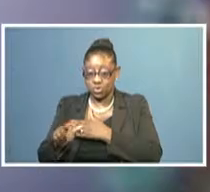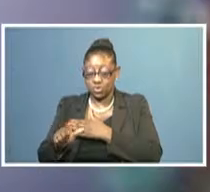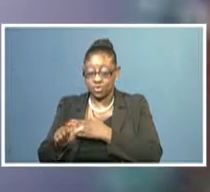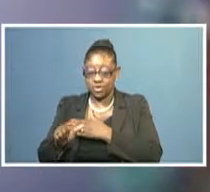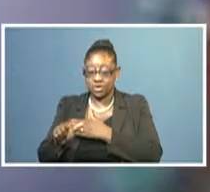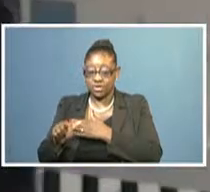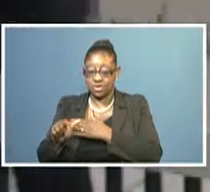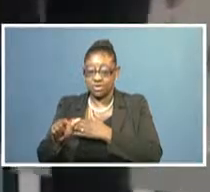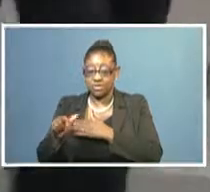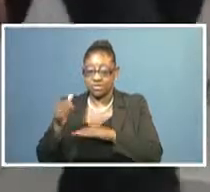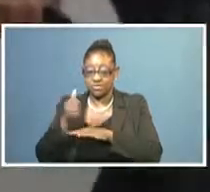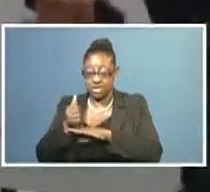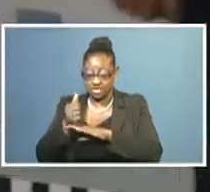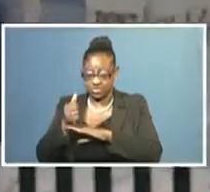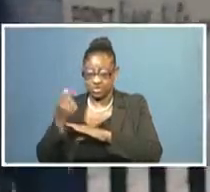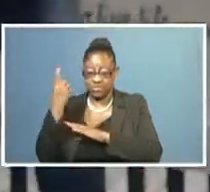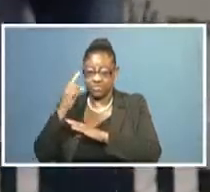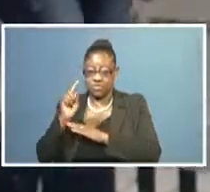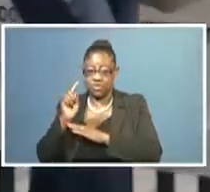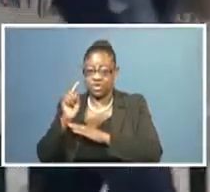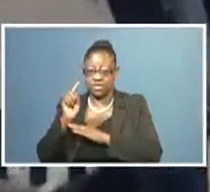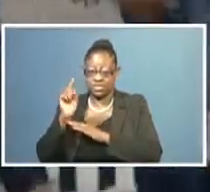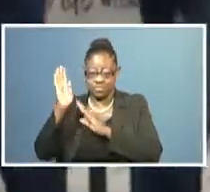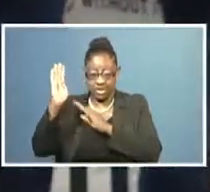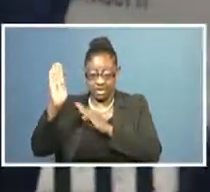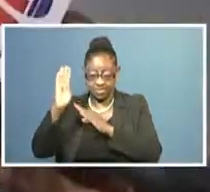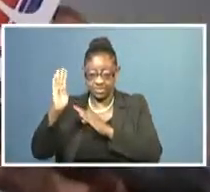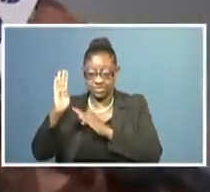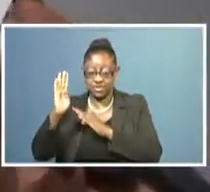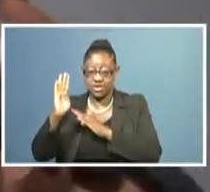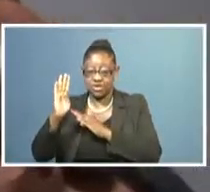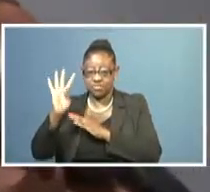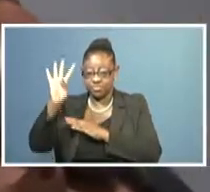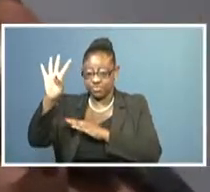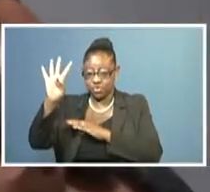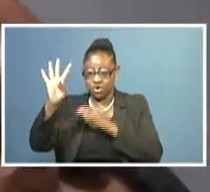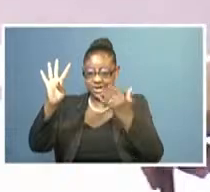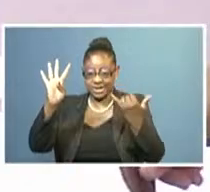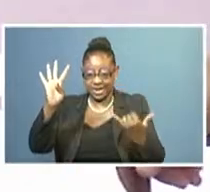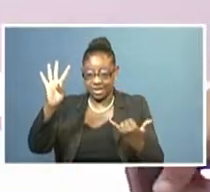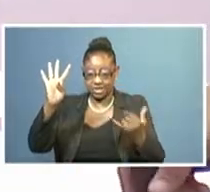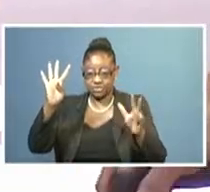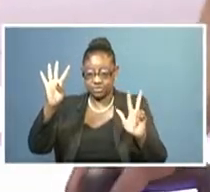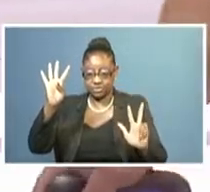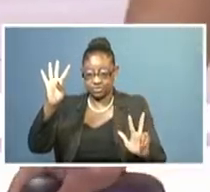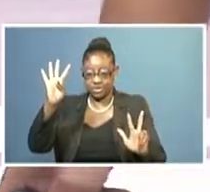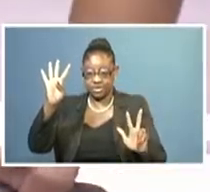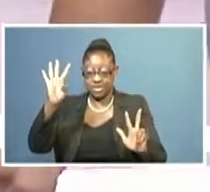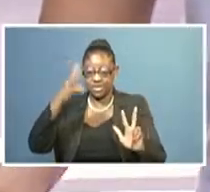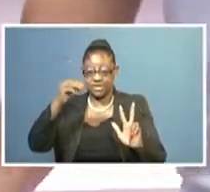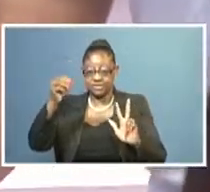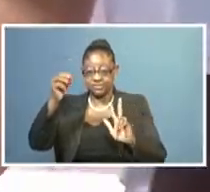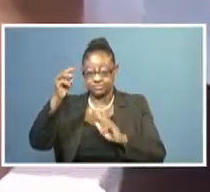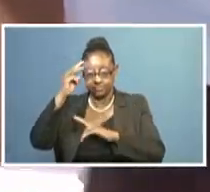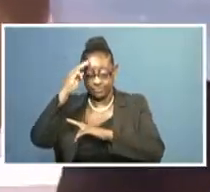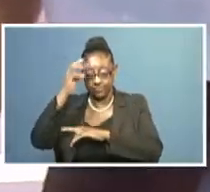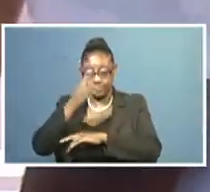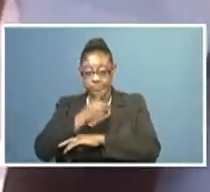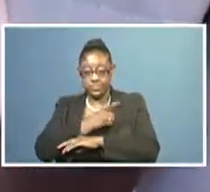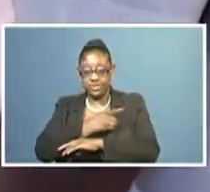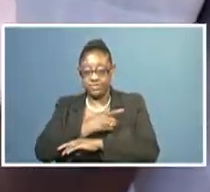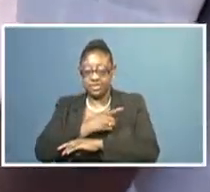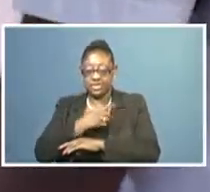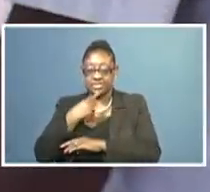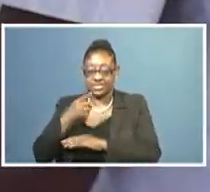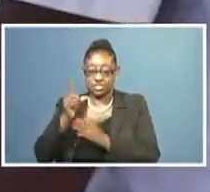advisory rating for the Bahamas from the peak level 4 to a 3. Minister of Health and Wellness, the Honorable Dr. Michael Darville, says the news bodes well for